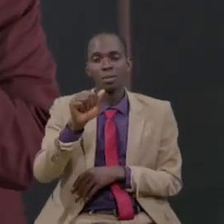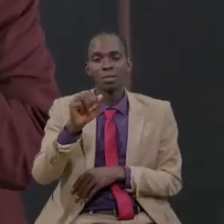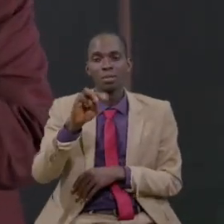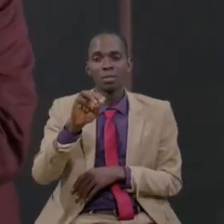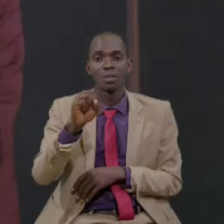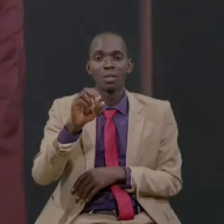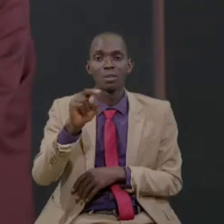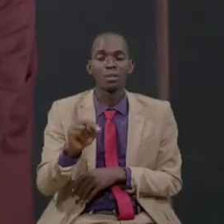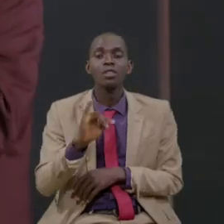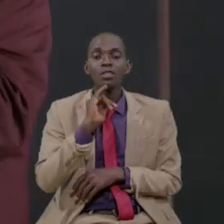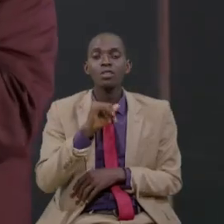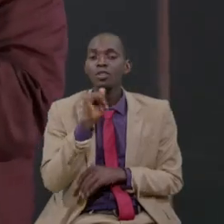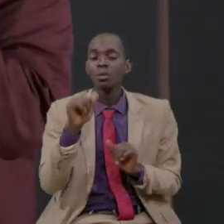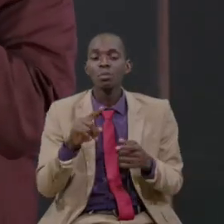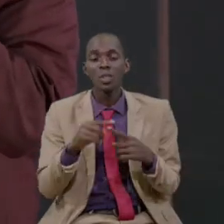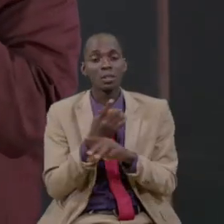him from